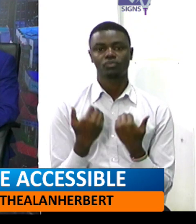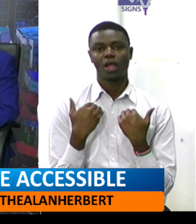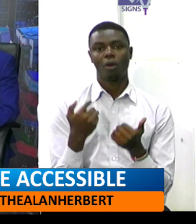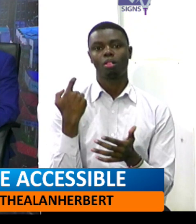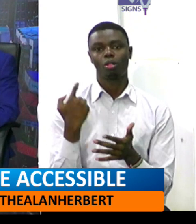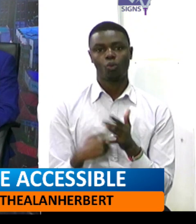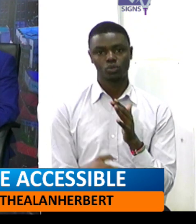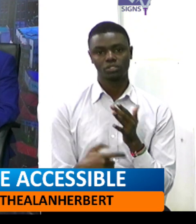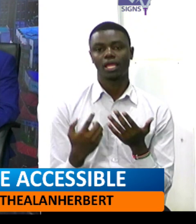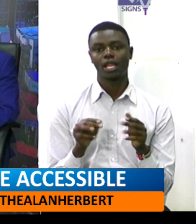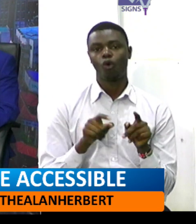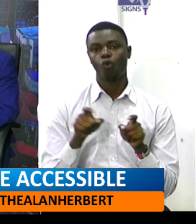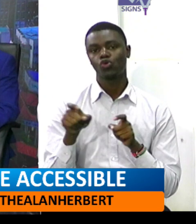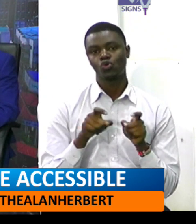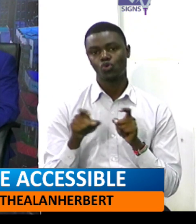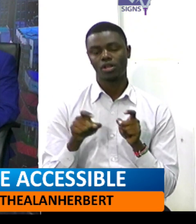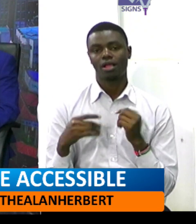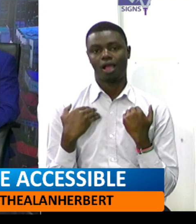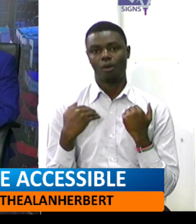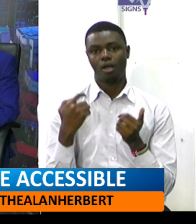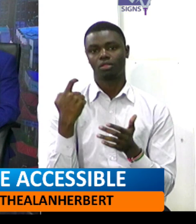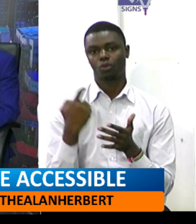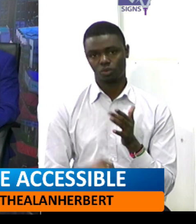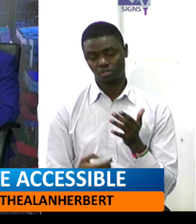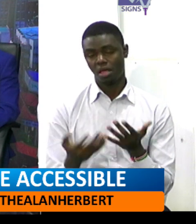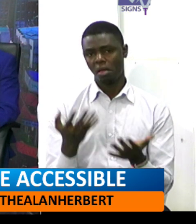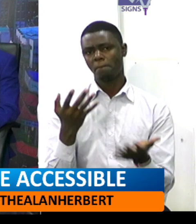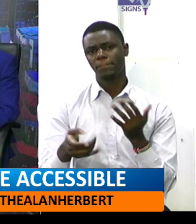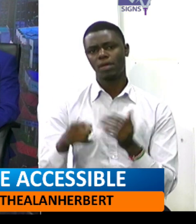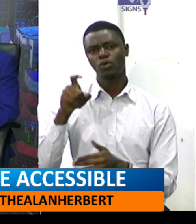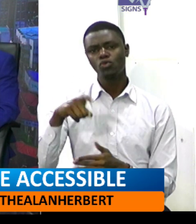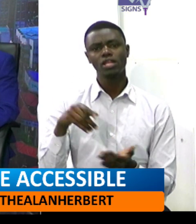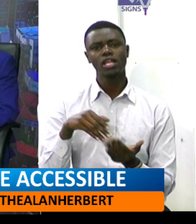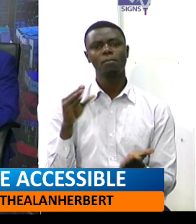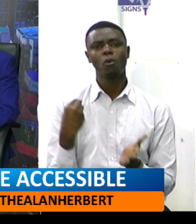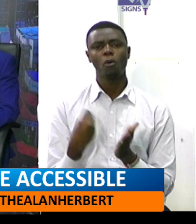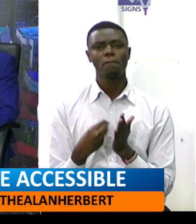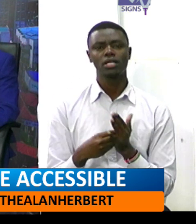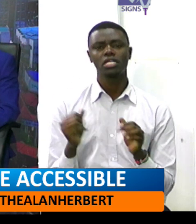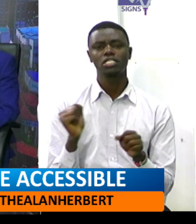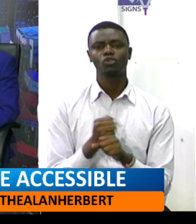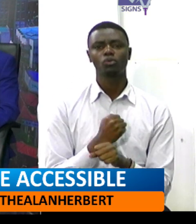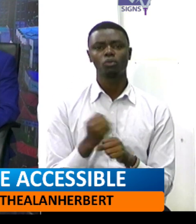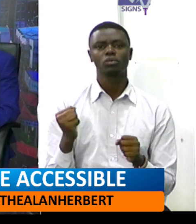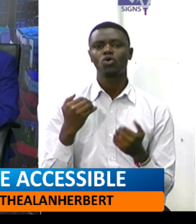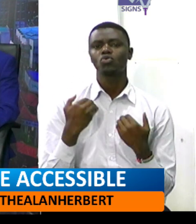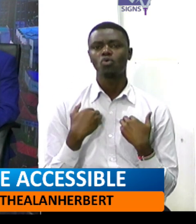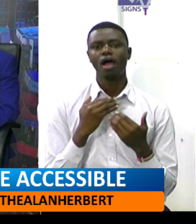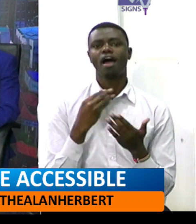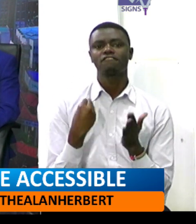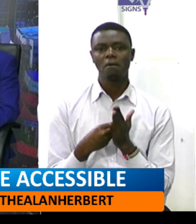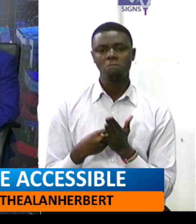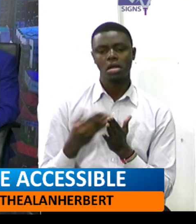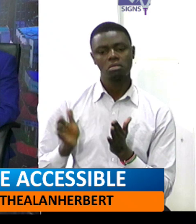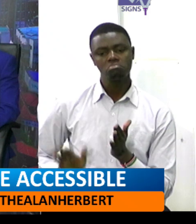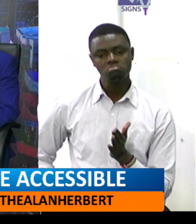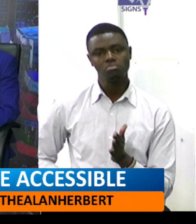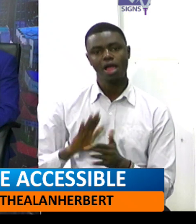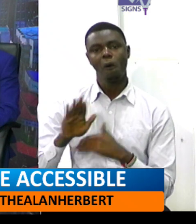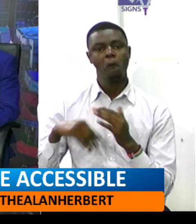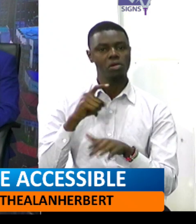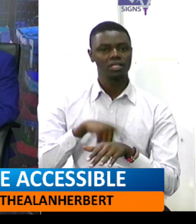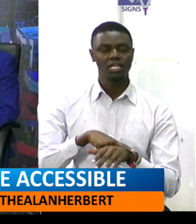costs, or mitigating our health costs. You might need a lot of money in the pocket, and it's not possible to all the time to have money in your pocket